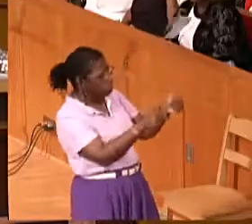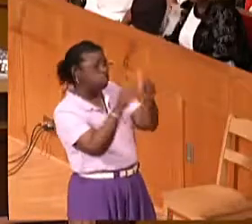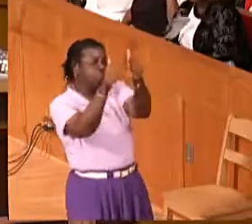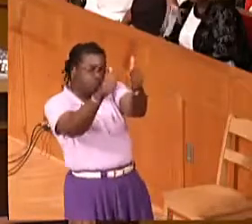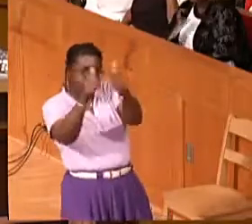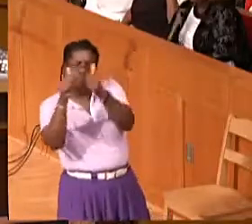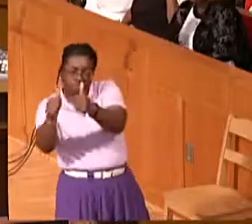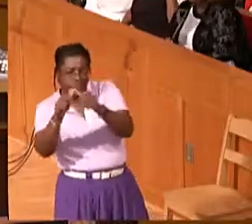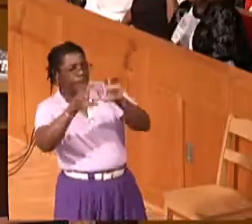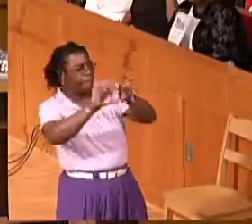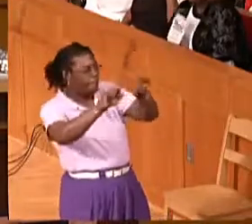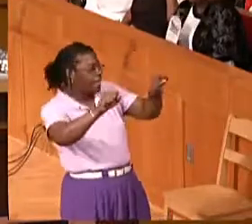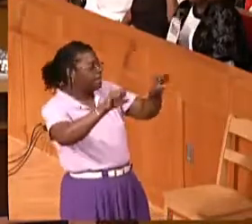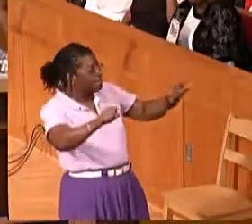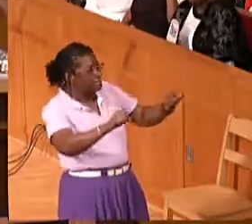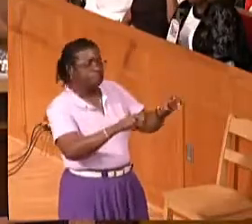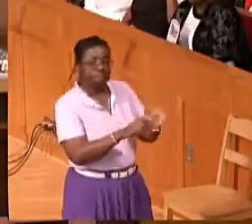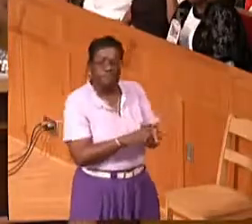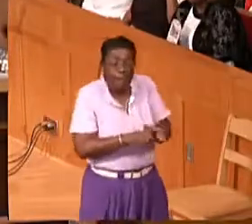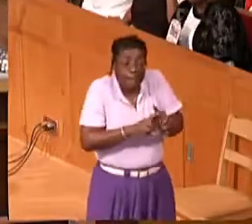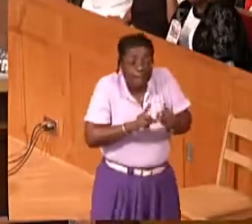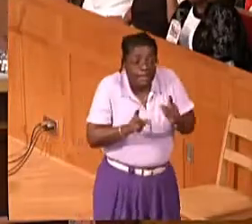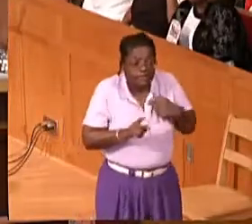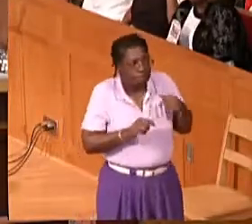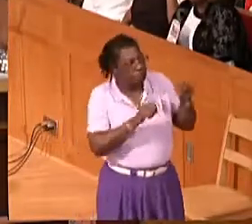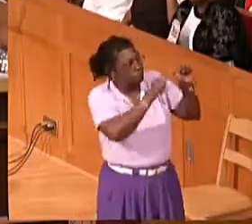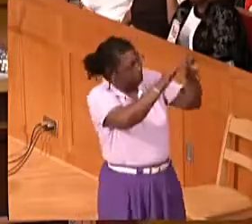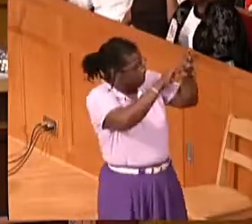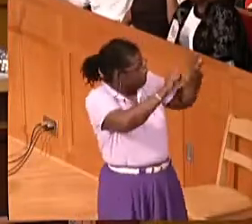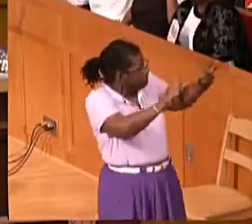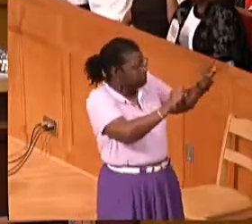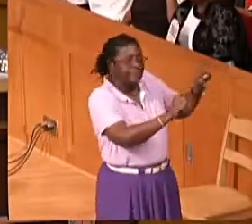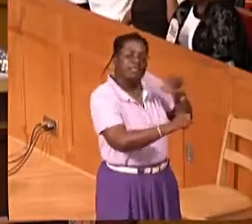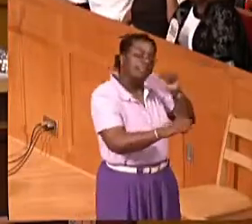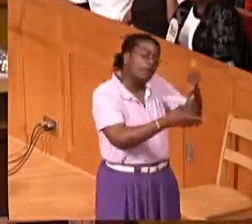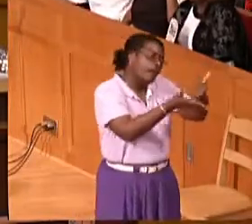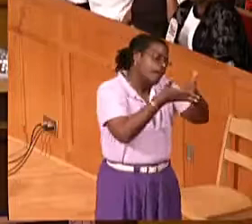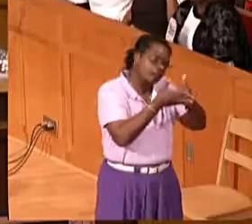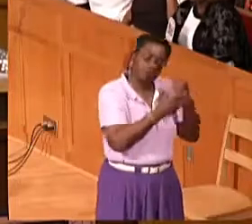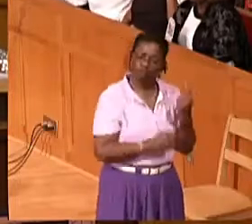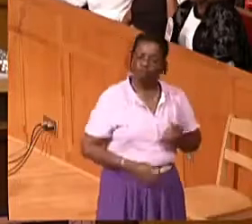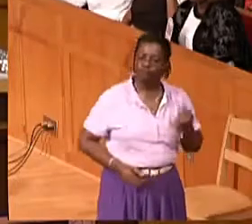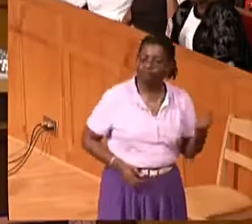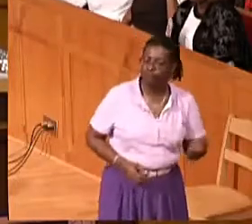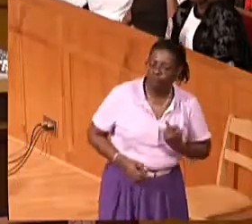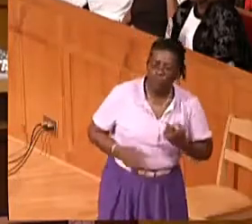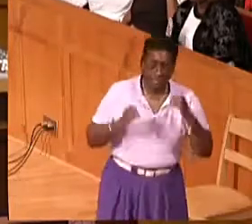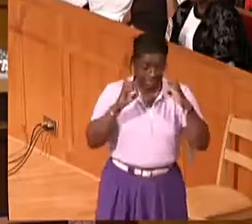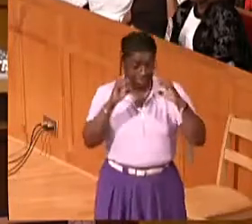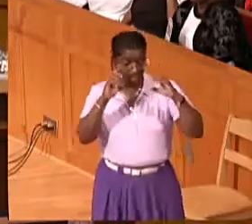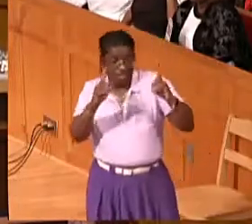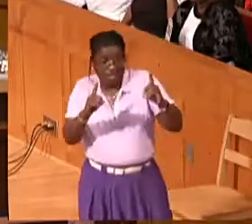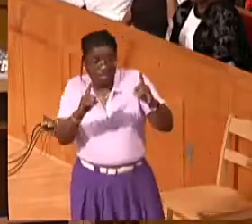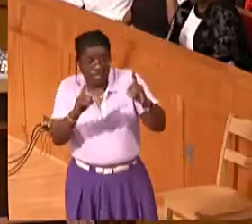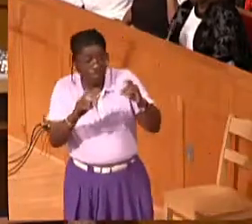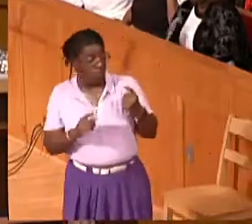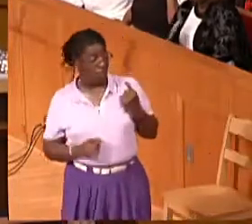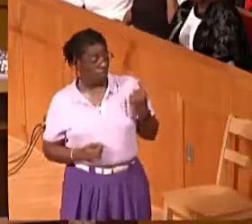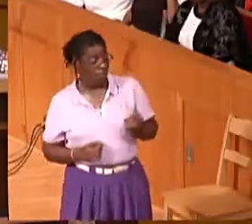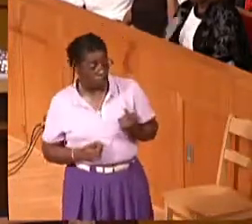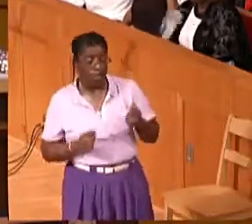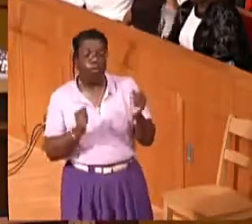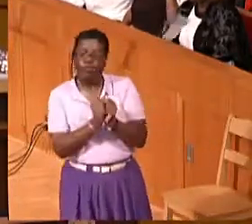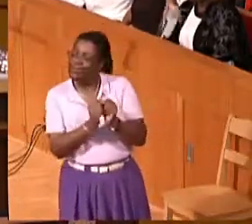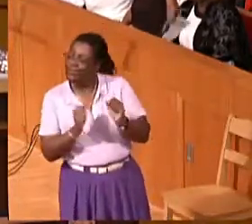young people of our church, those degrees alone won't help you. Because education without salvation just makes a smart